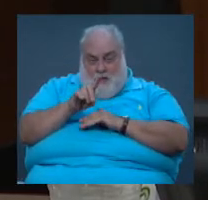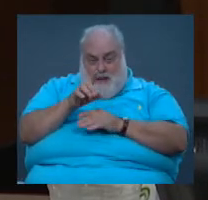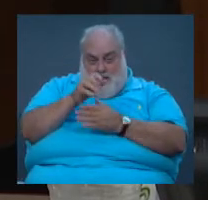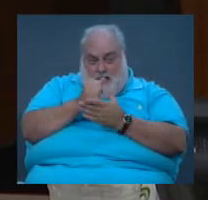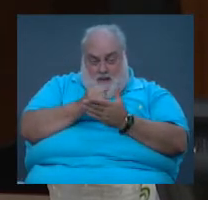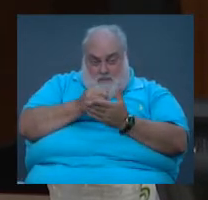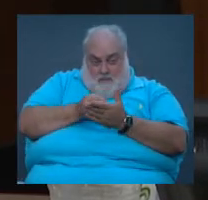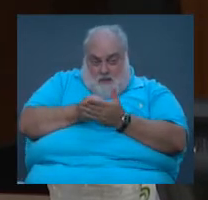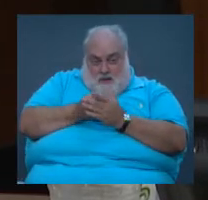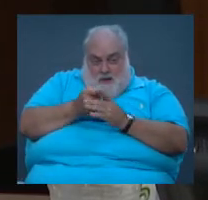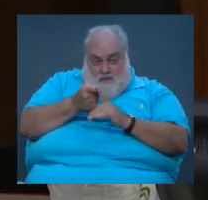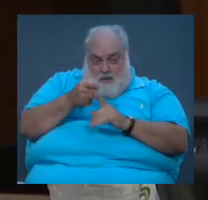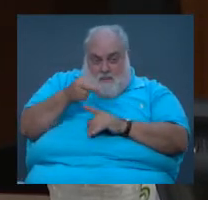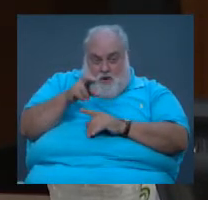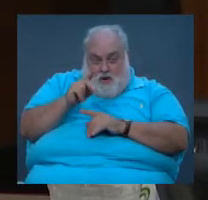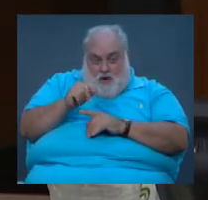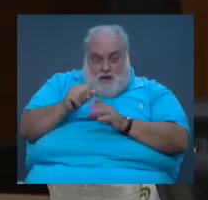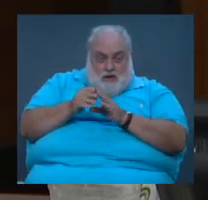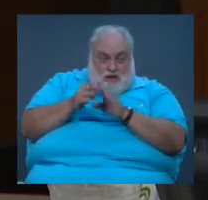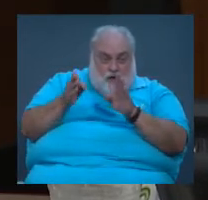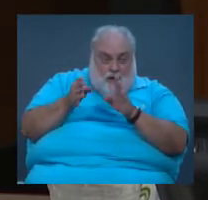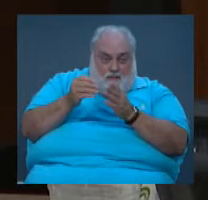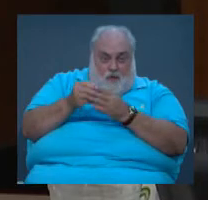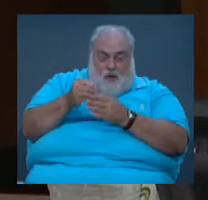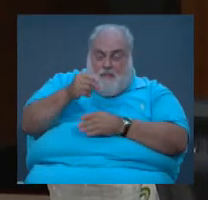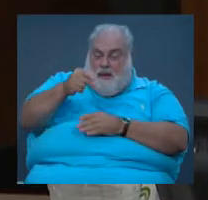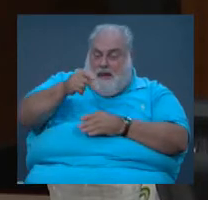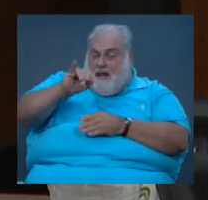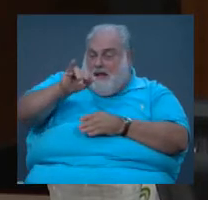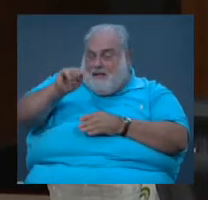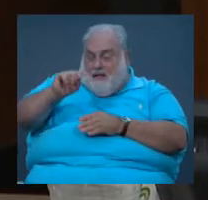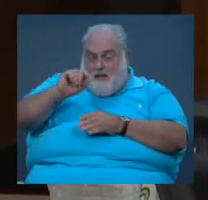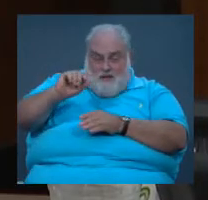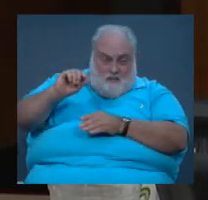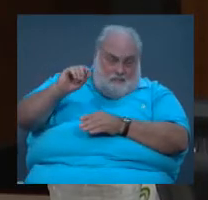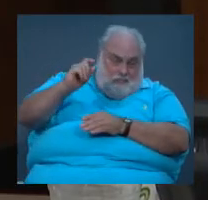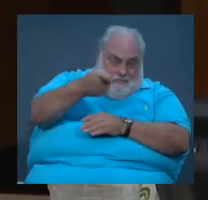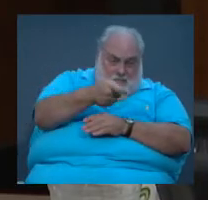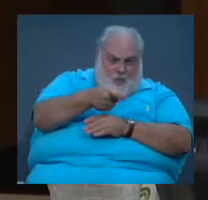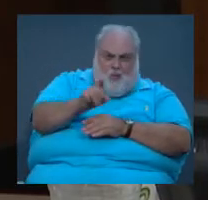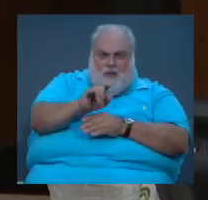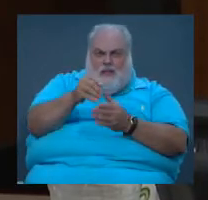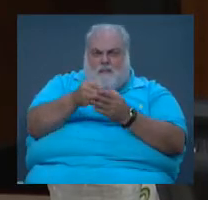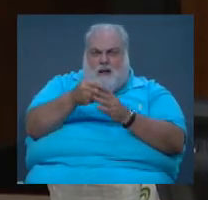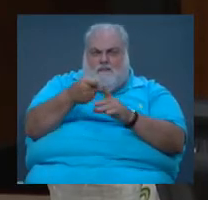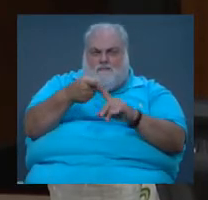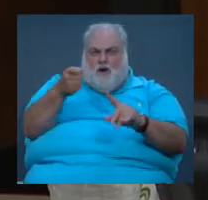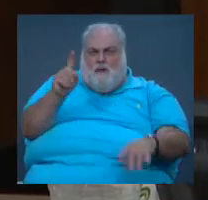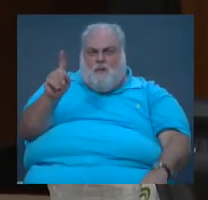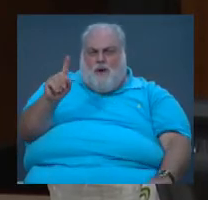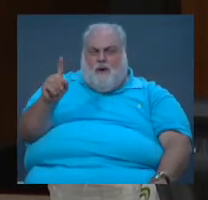funding from Parks or General Fund or PIT to make those contributions? Where did that funding come from?